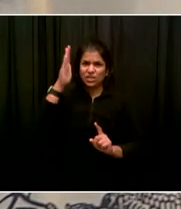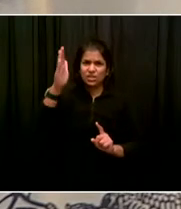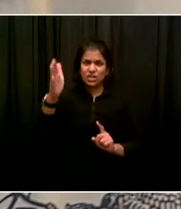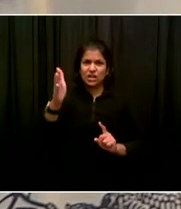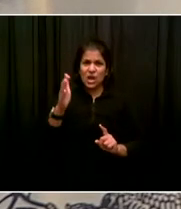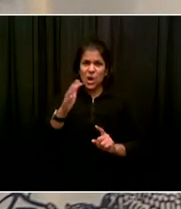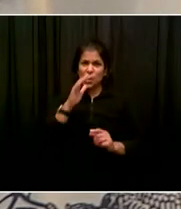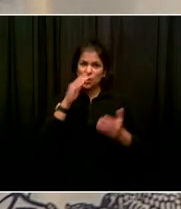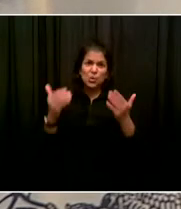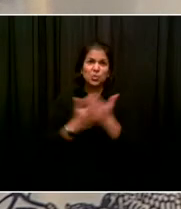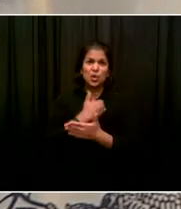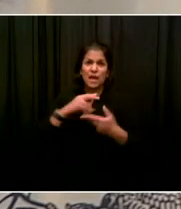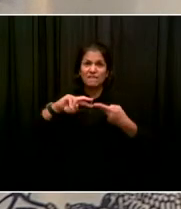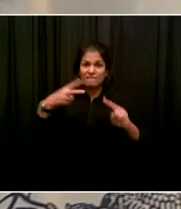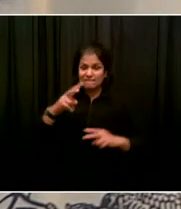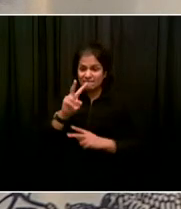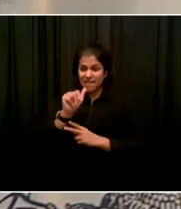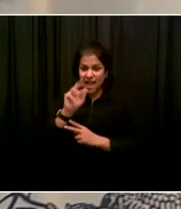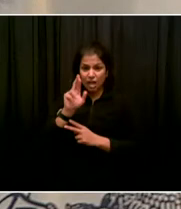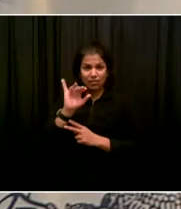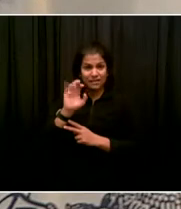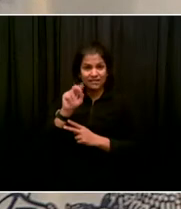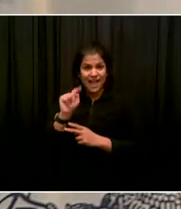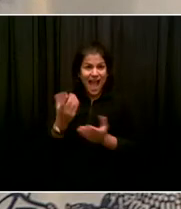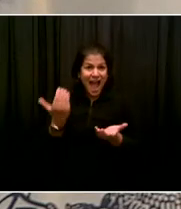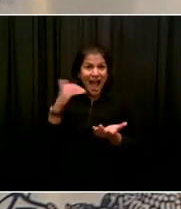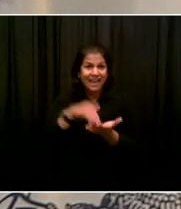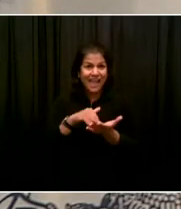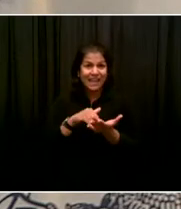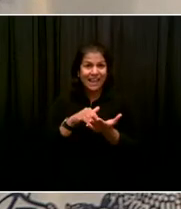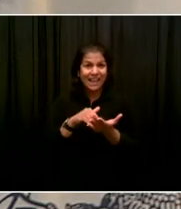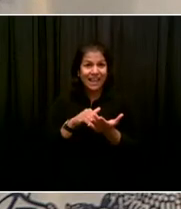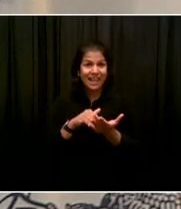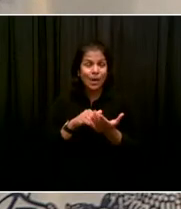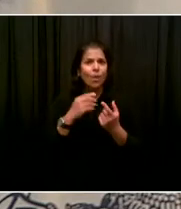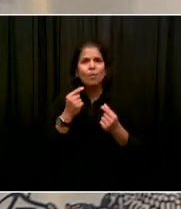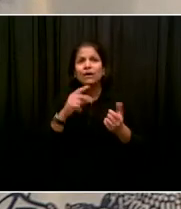down the pike, and what could that mean, or